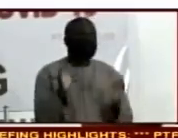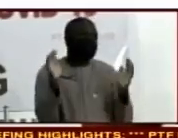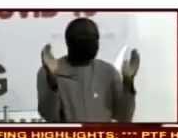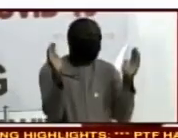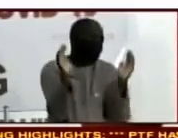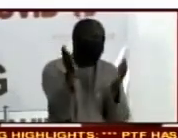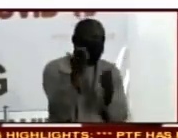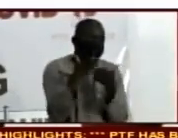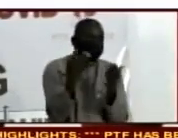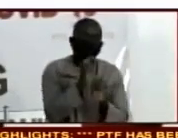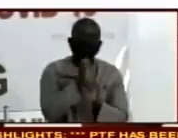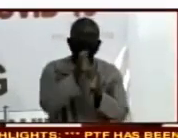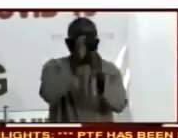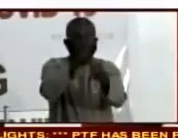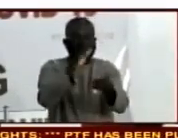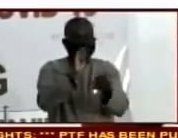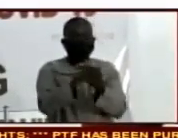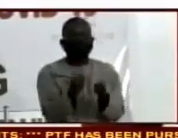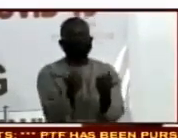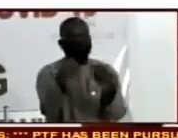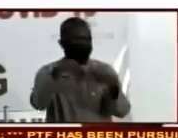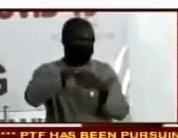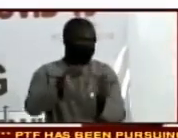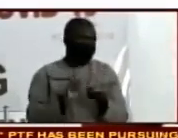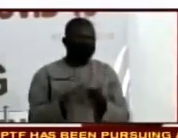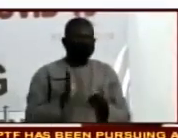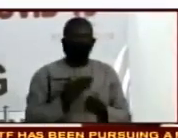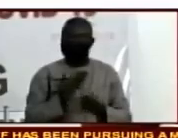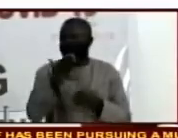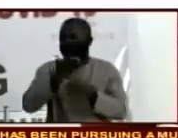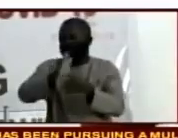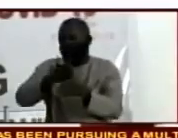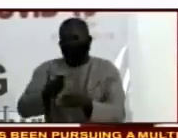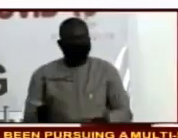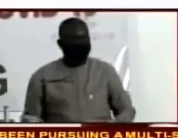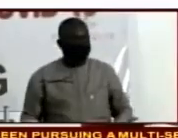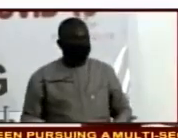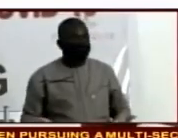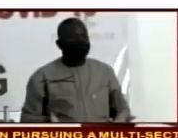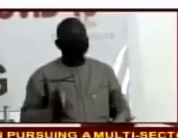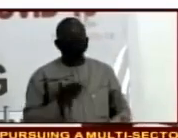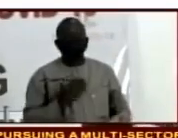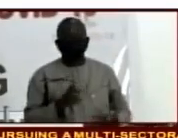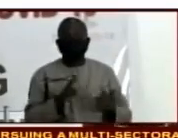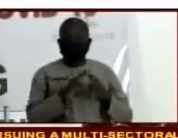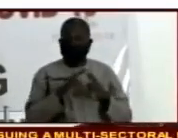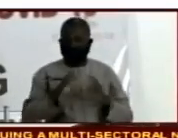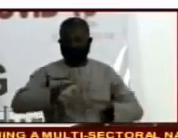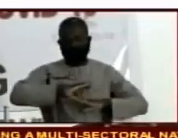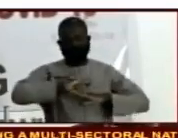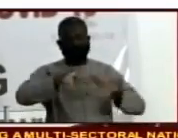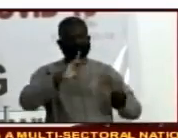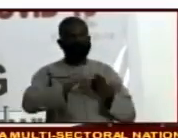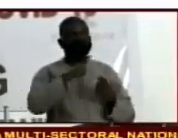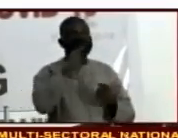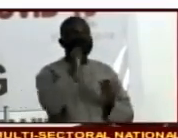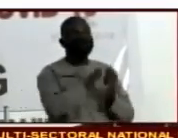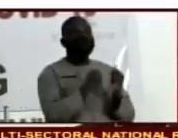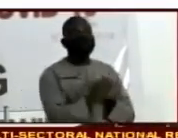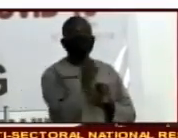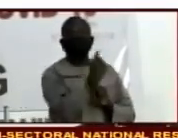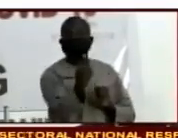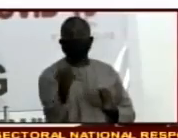total donations that have come into our distribution and supply chain, I was very confident to tell everyone that we can not